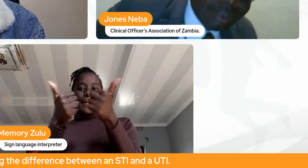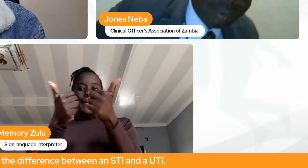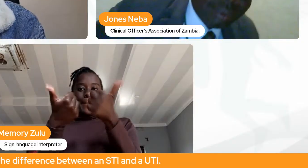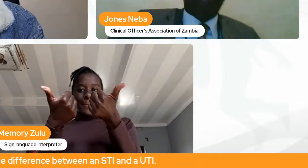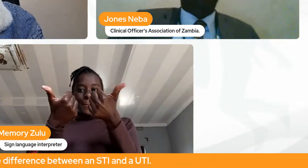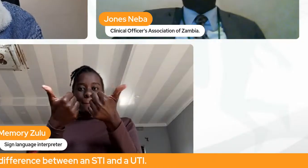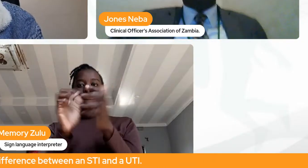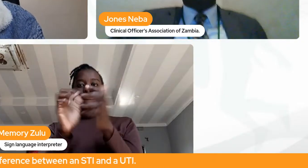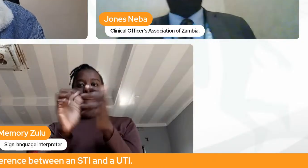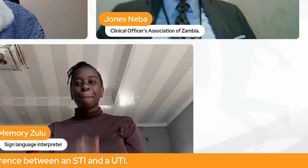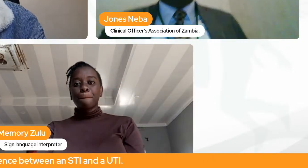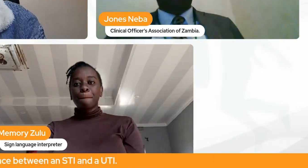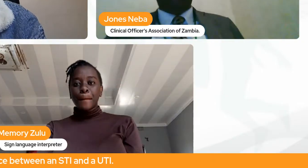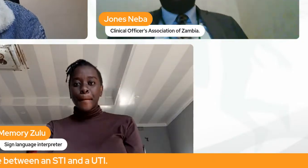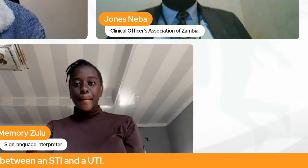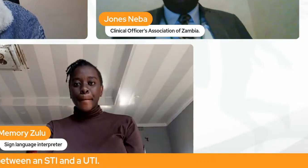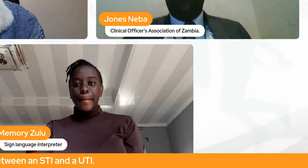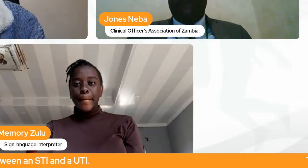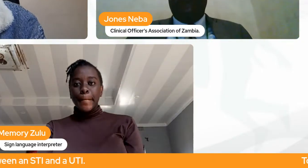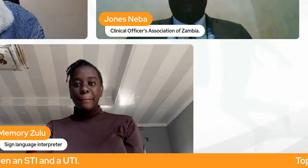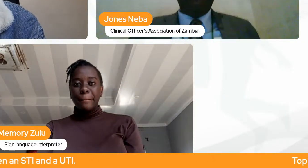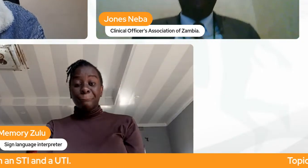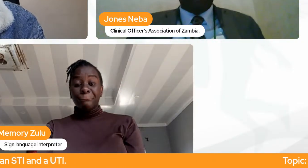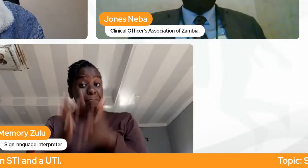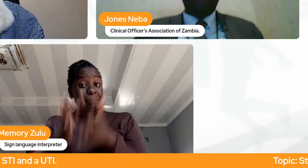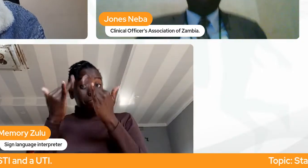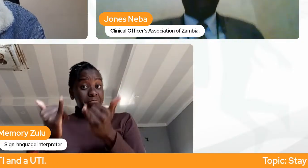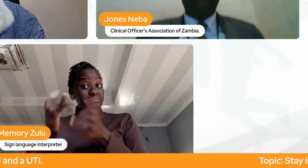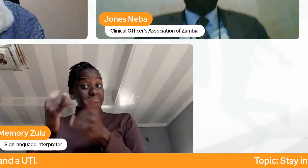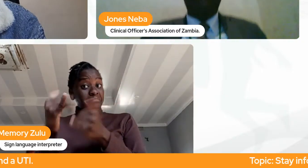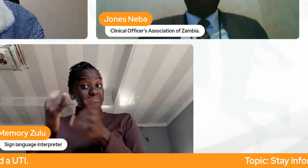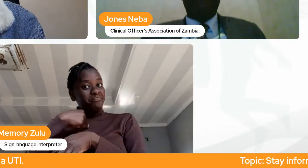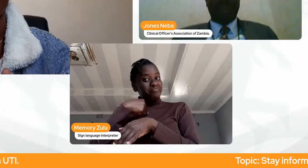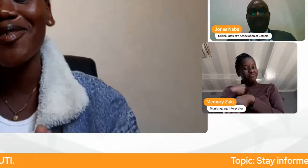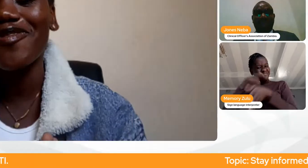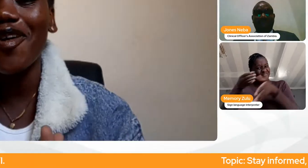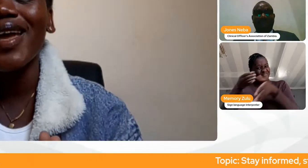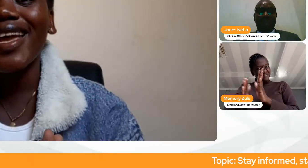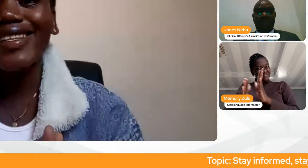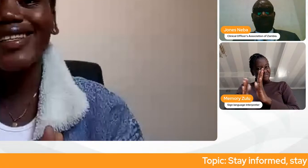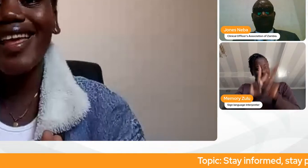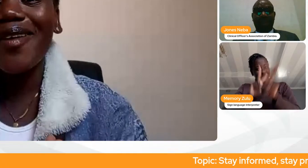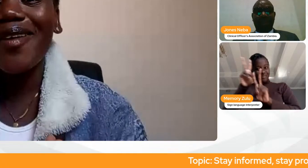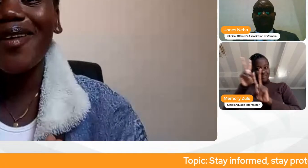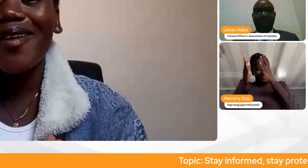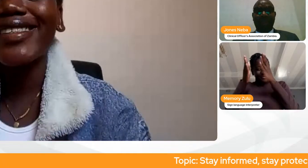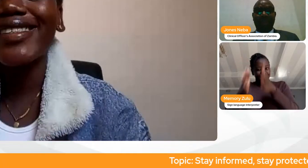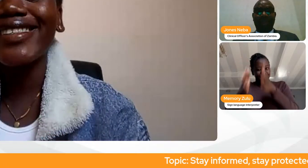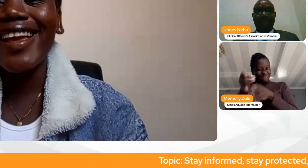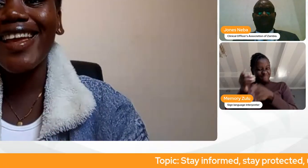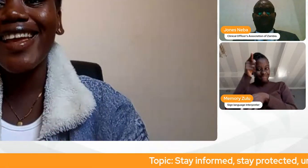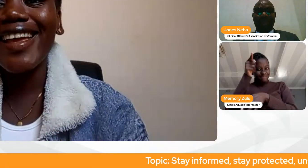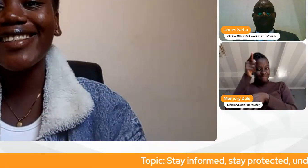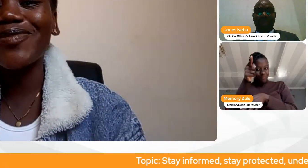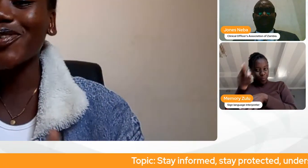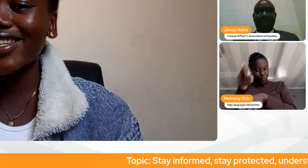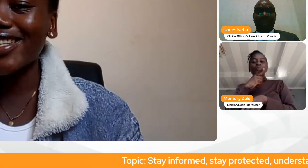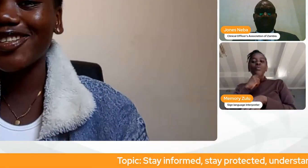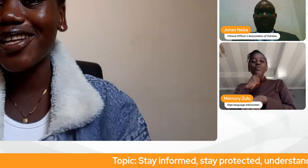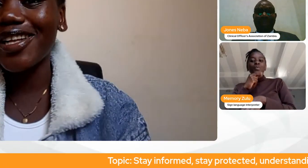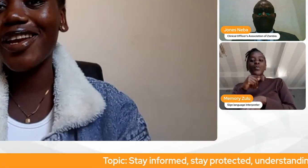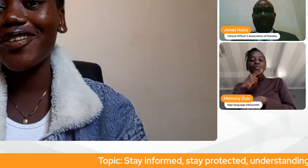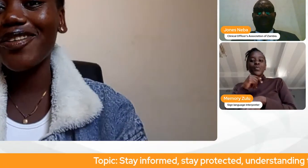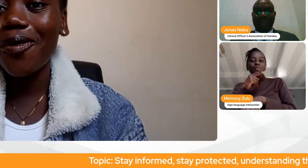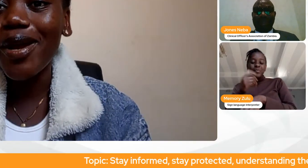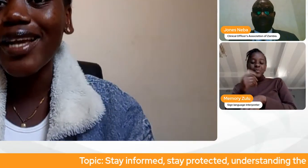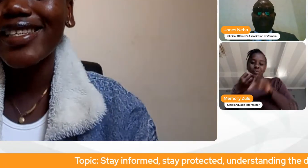to allow my guest to just introduce himself, where he's coming from, his name, and his position, so